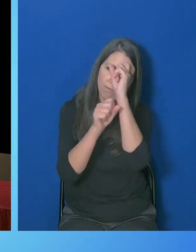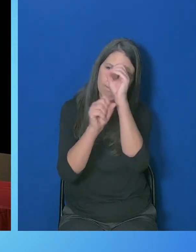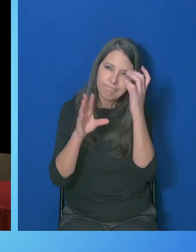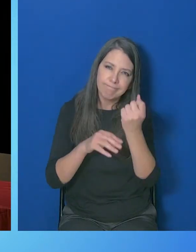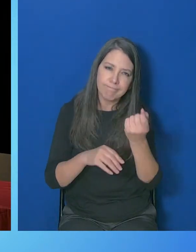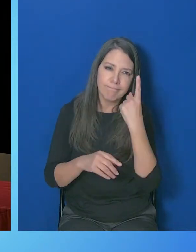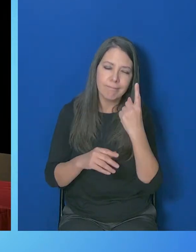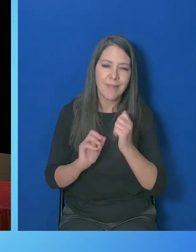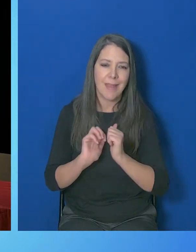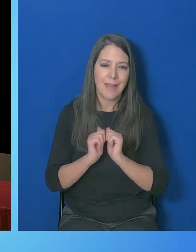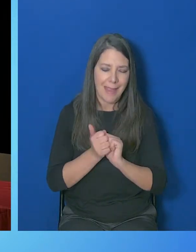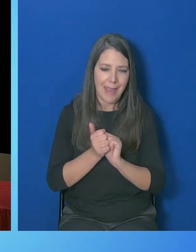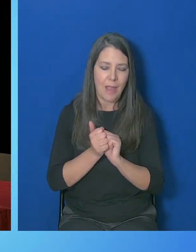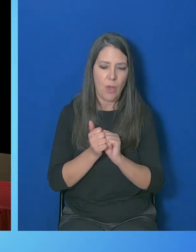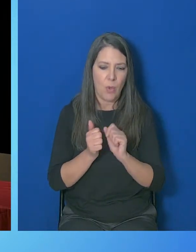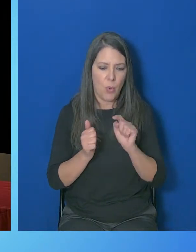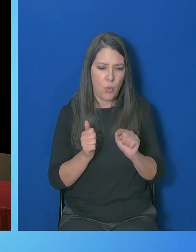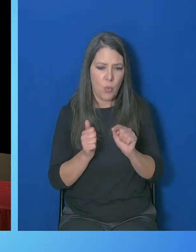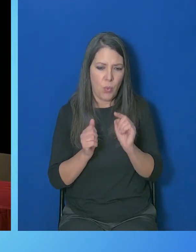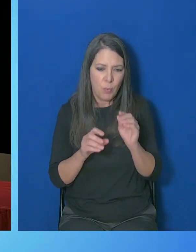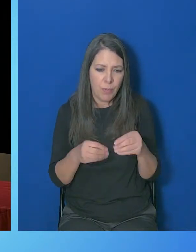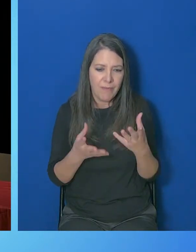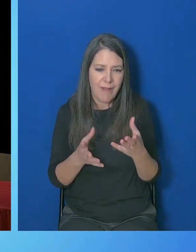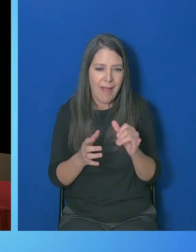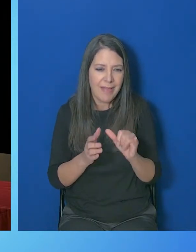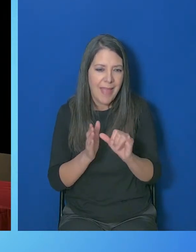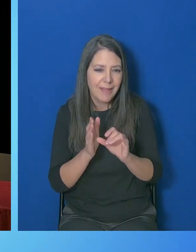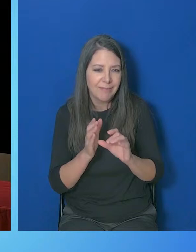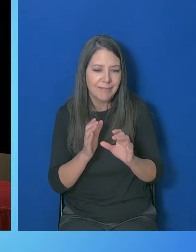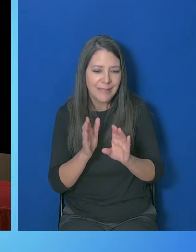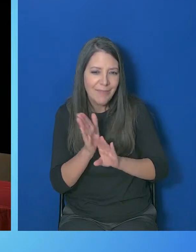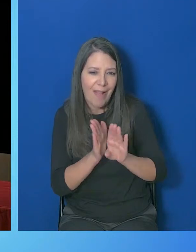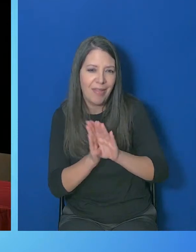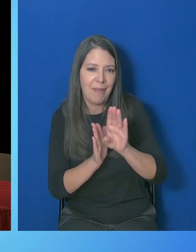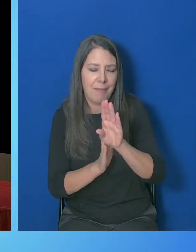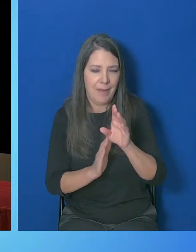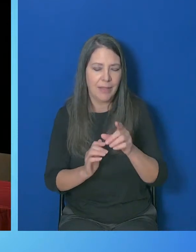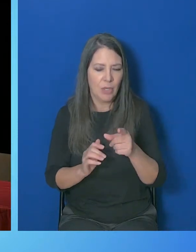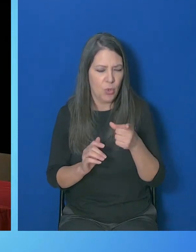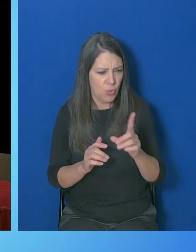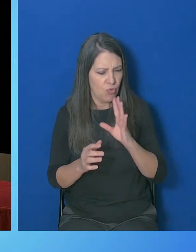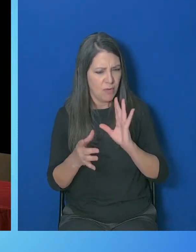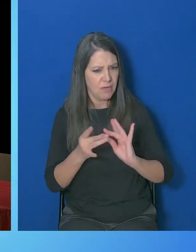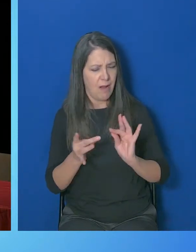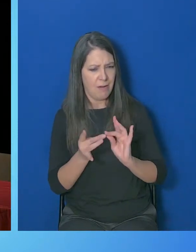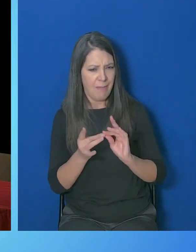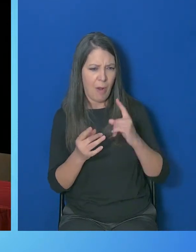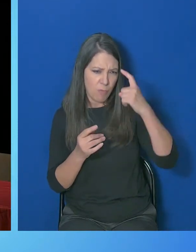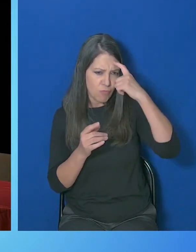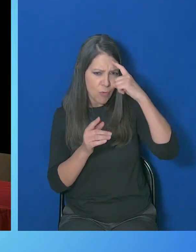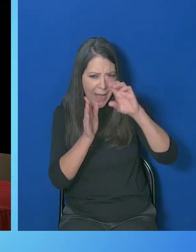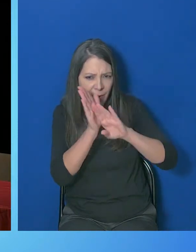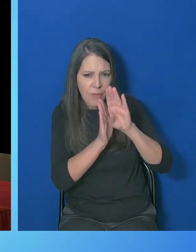how communication is being developed for those children, because you talked about those incredible rates of brain growth during that time, but what about